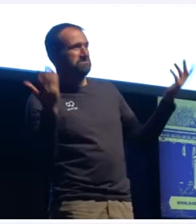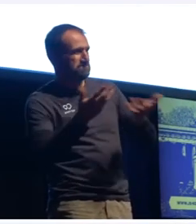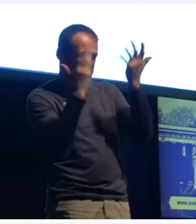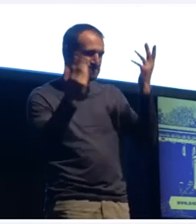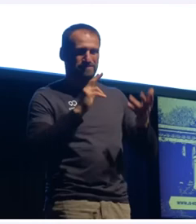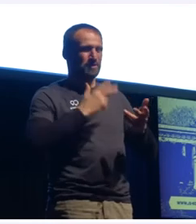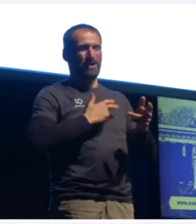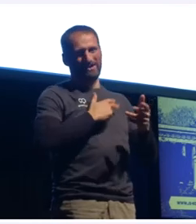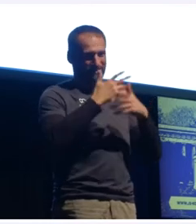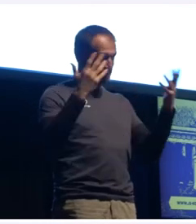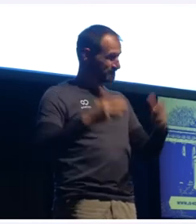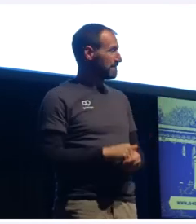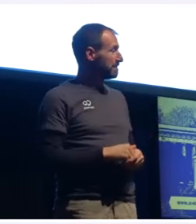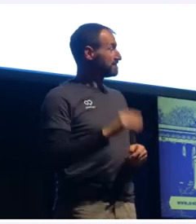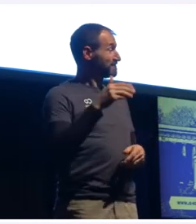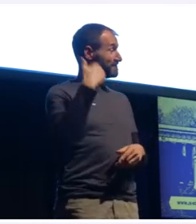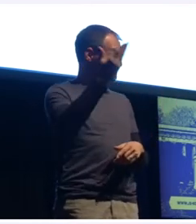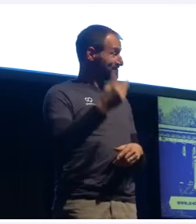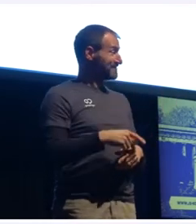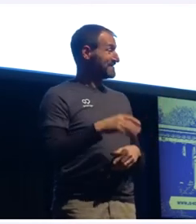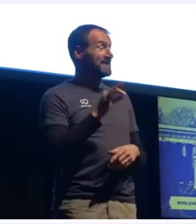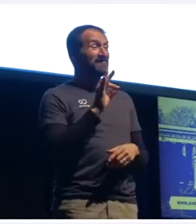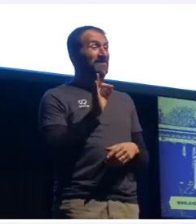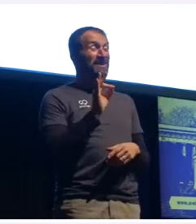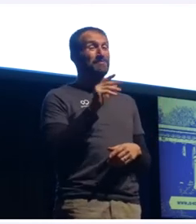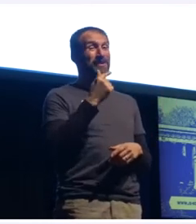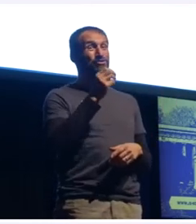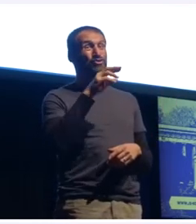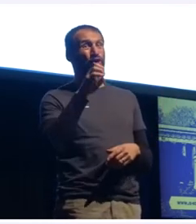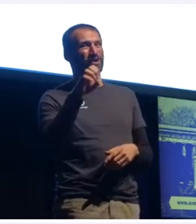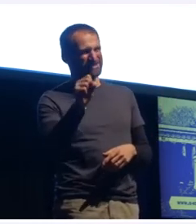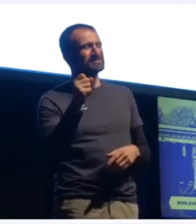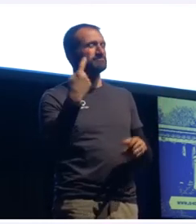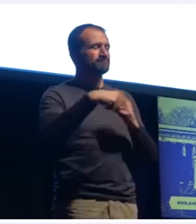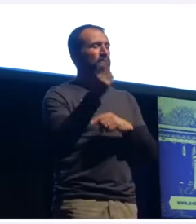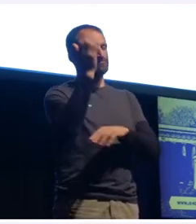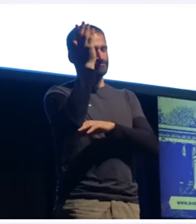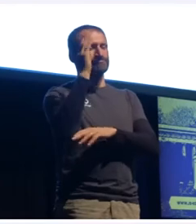Felipe Torres, who's coming up right after I am, is going to cover the state of virtual reality in